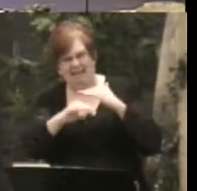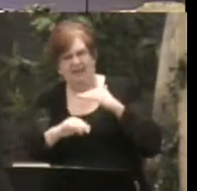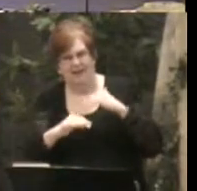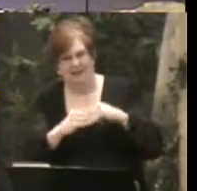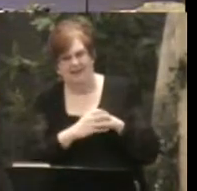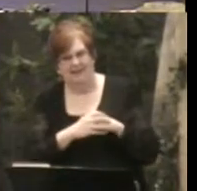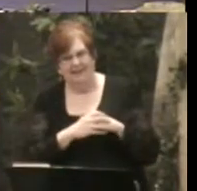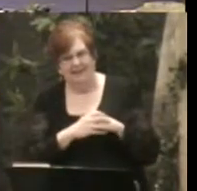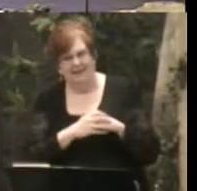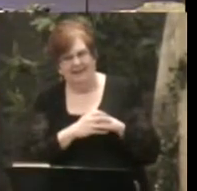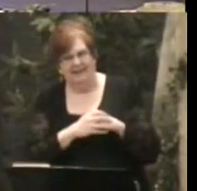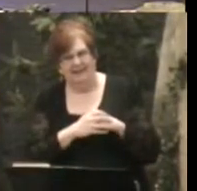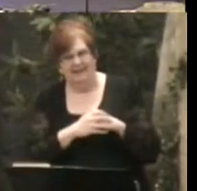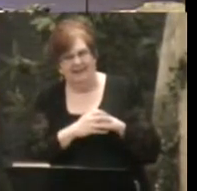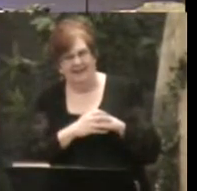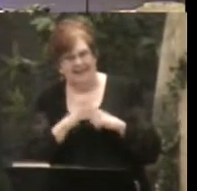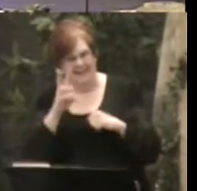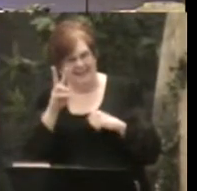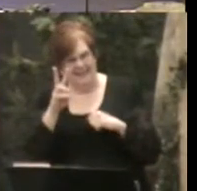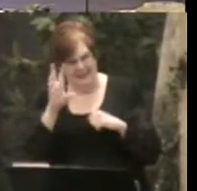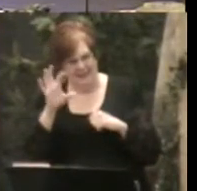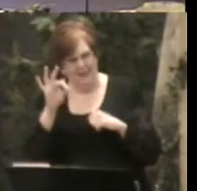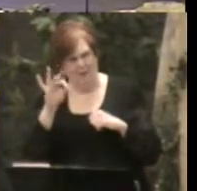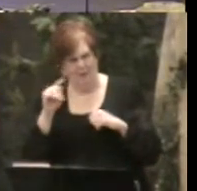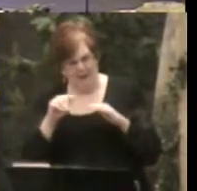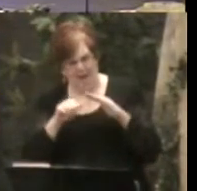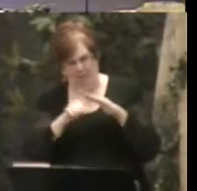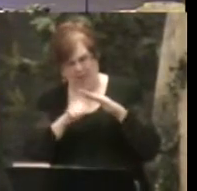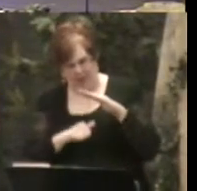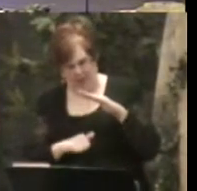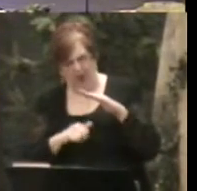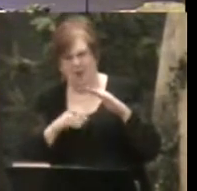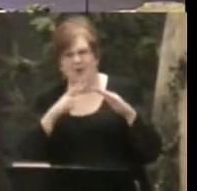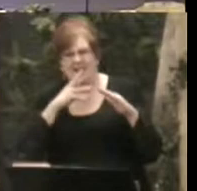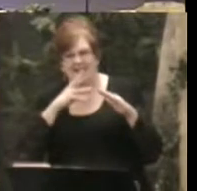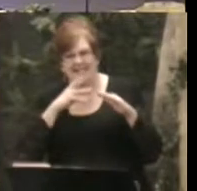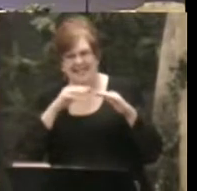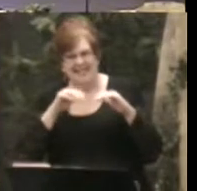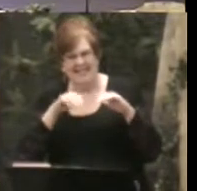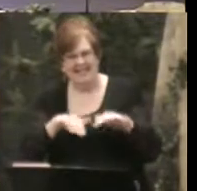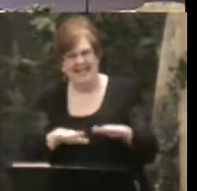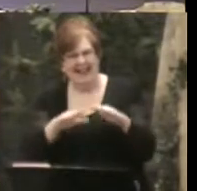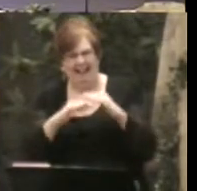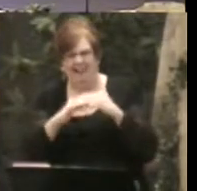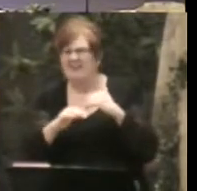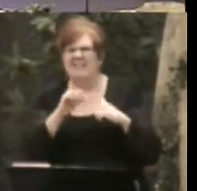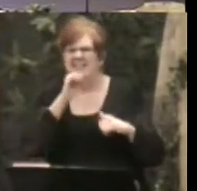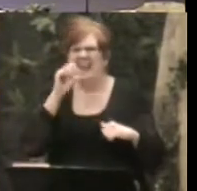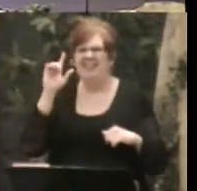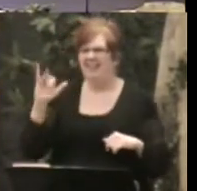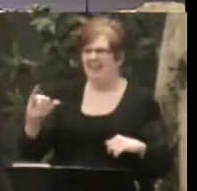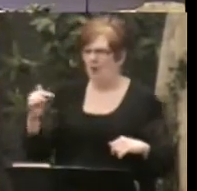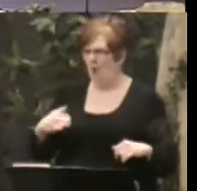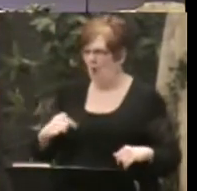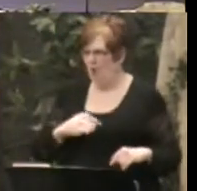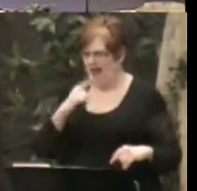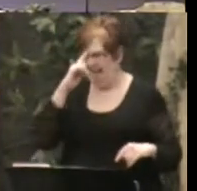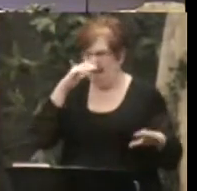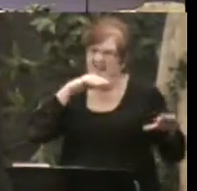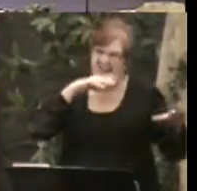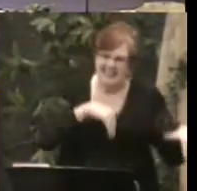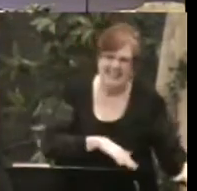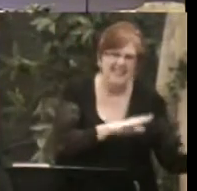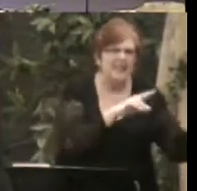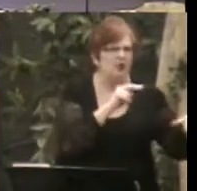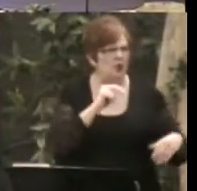The Sea of Galilee is 600 feet below sea level and is not so much a sea the way we might think of a sea, the North Sea